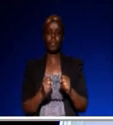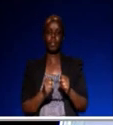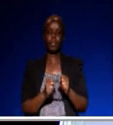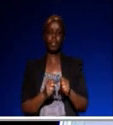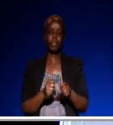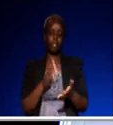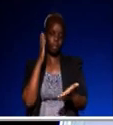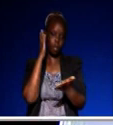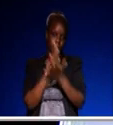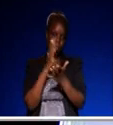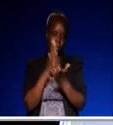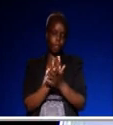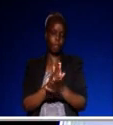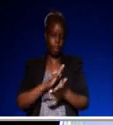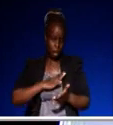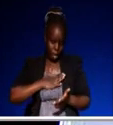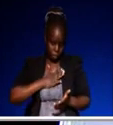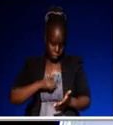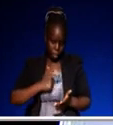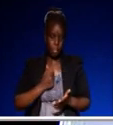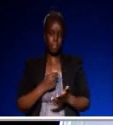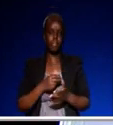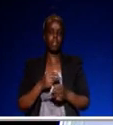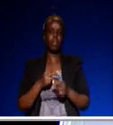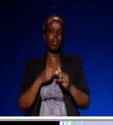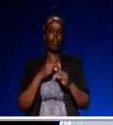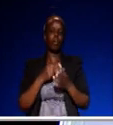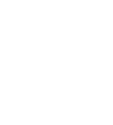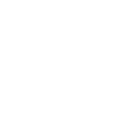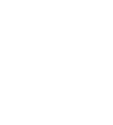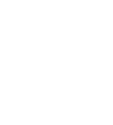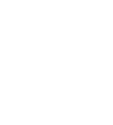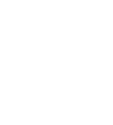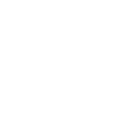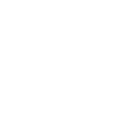will approve of kindness, honesty, etc.